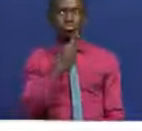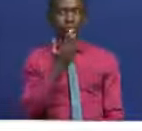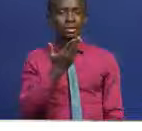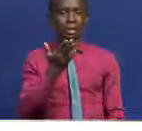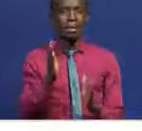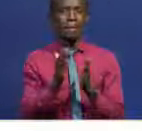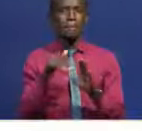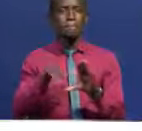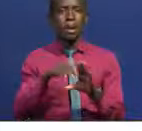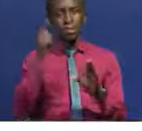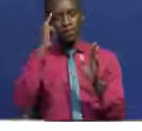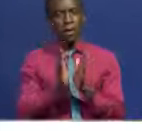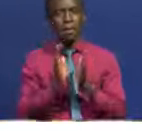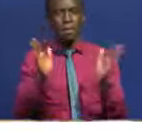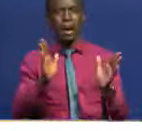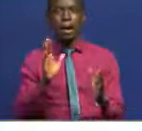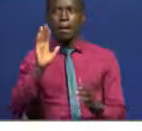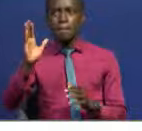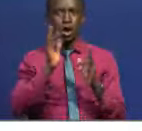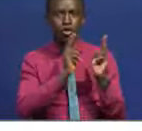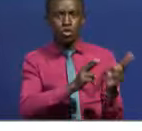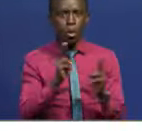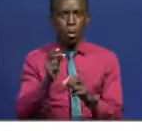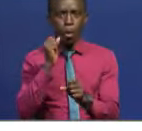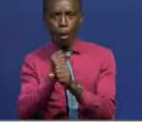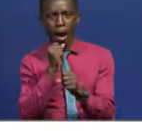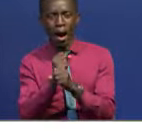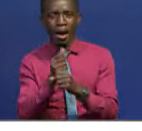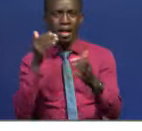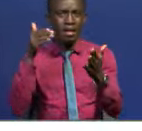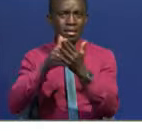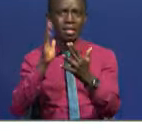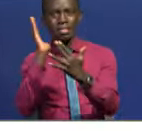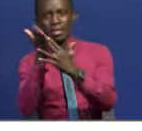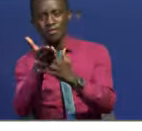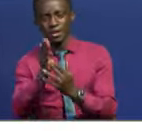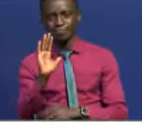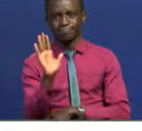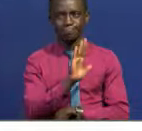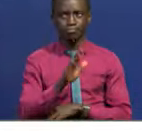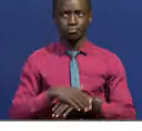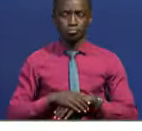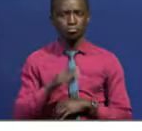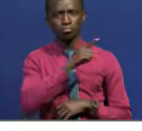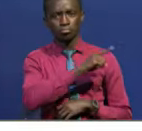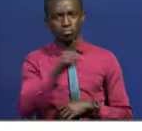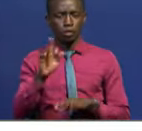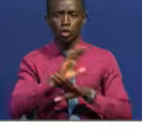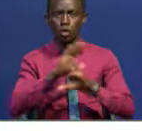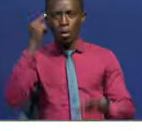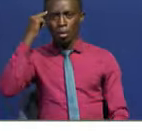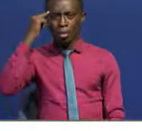or interfering with traffic. They must not intimidate, harass,